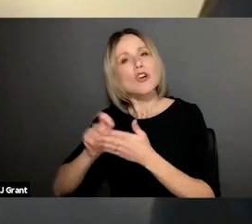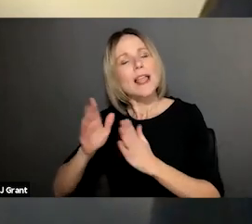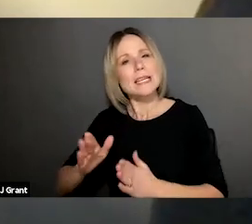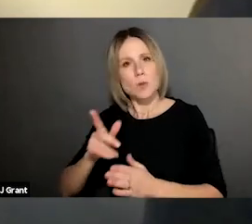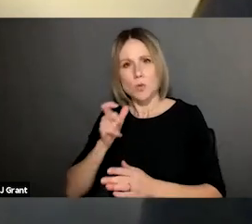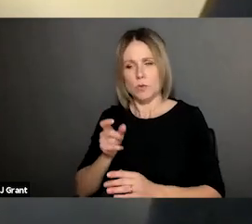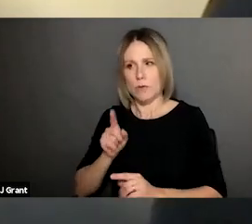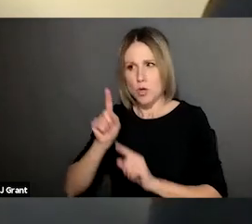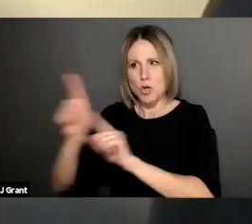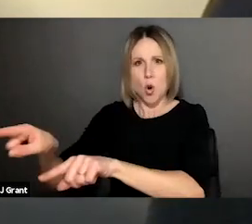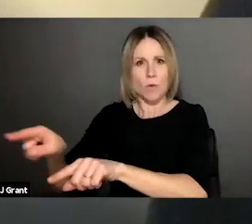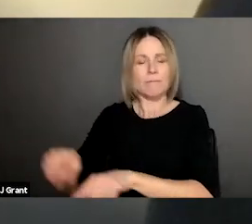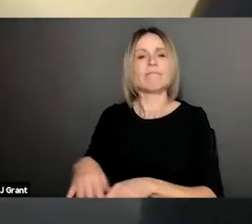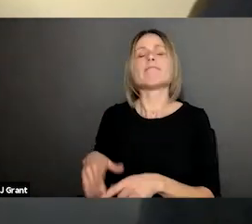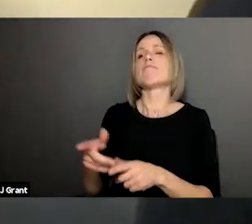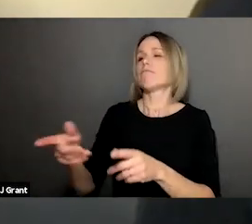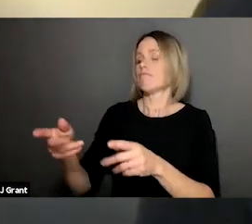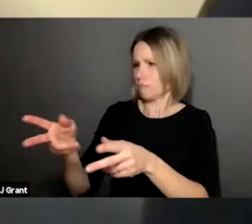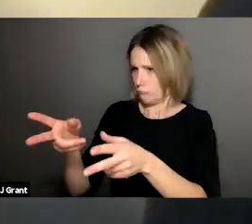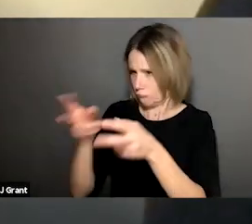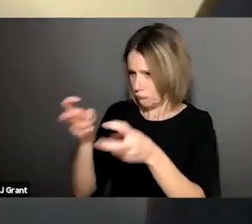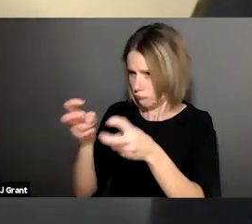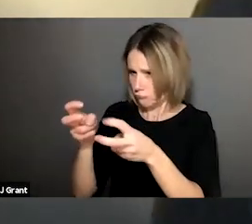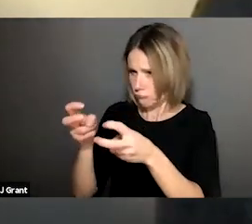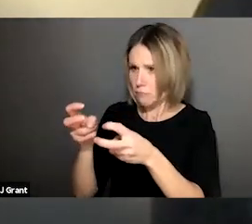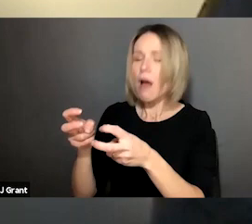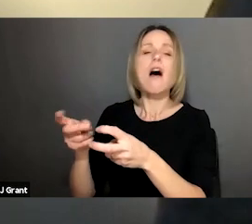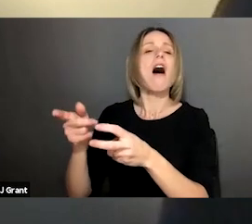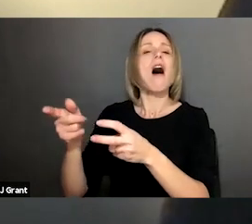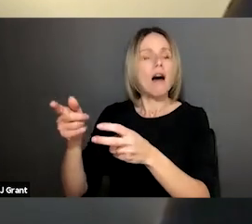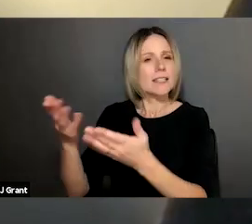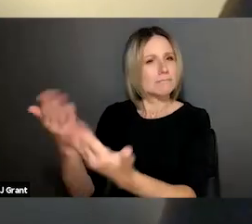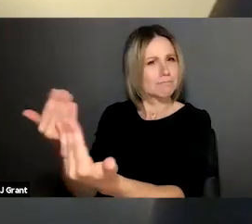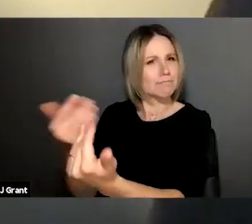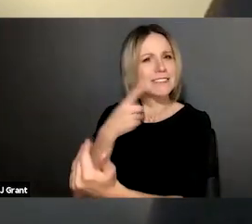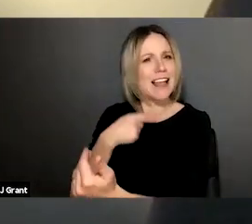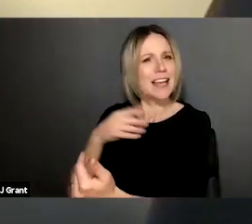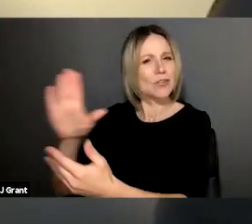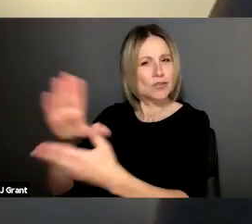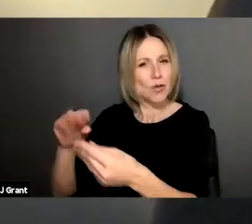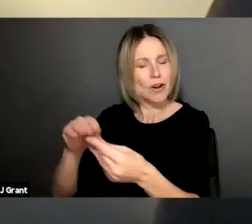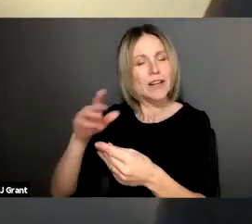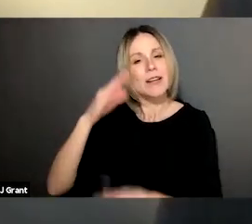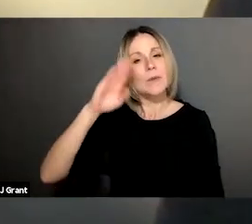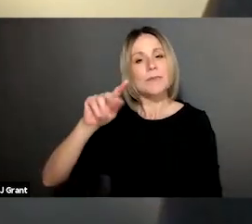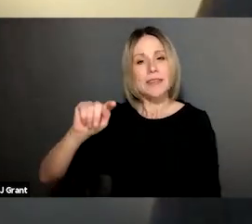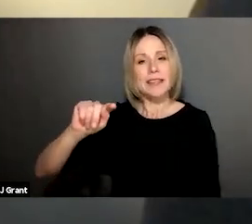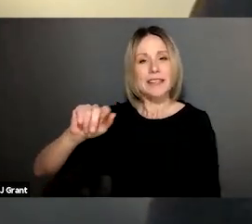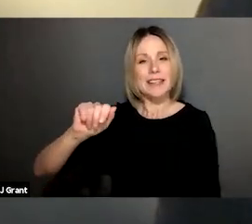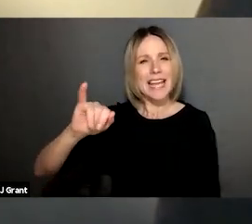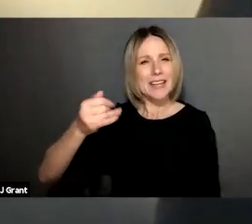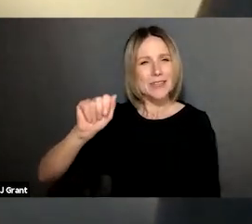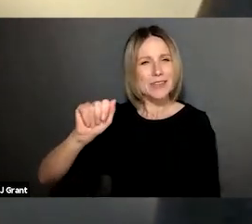them to tell their stories back to our readers. As an example of that, Tejal Rao, your